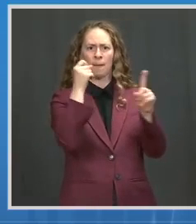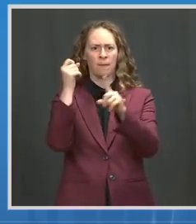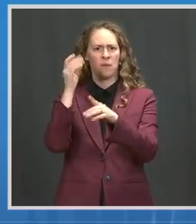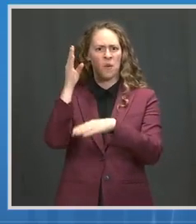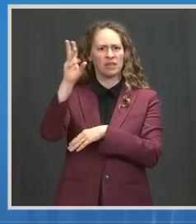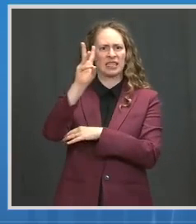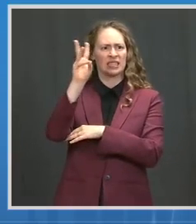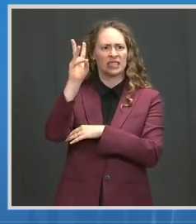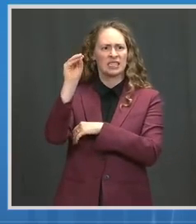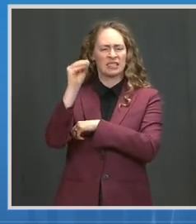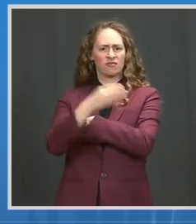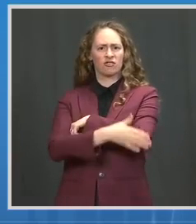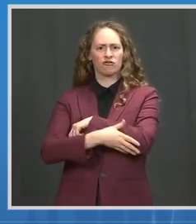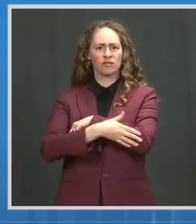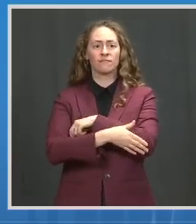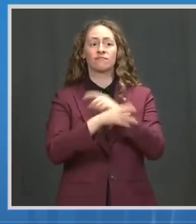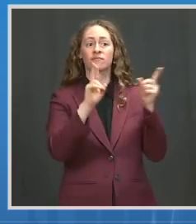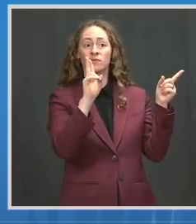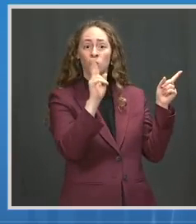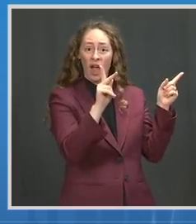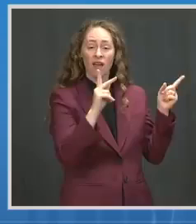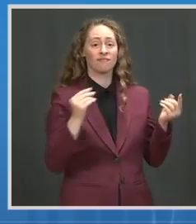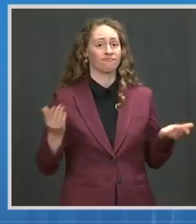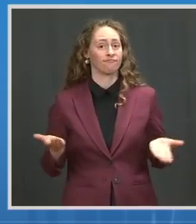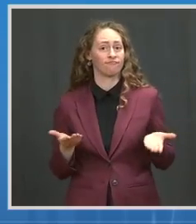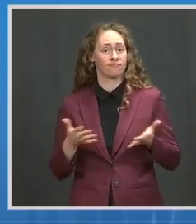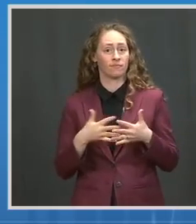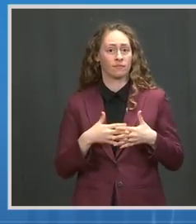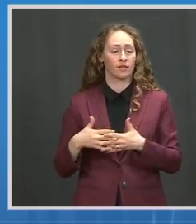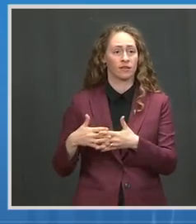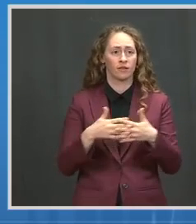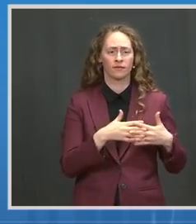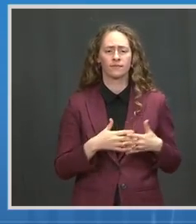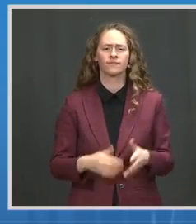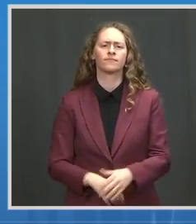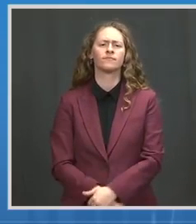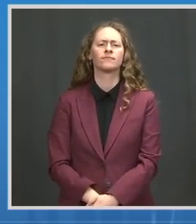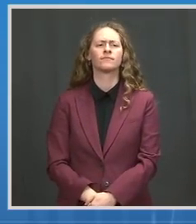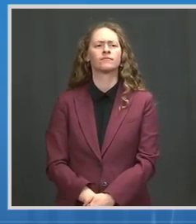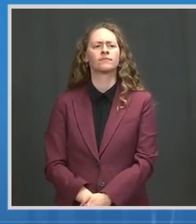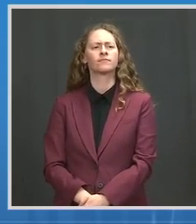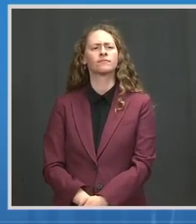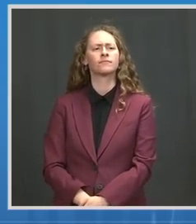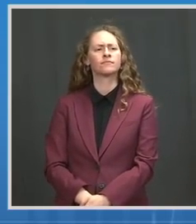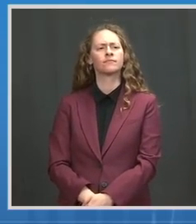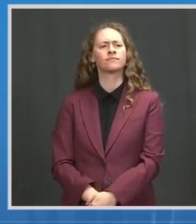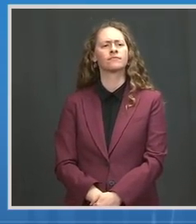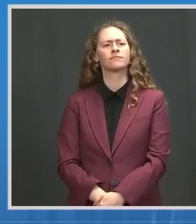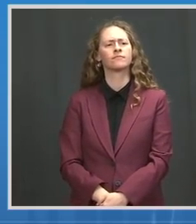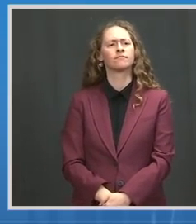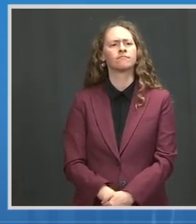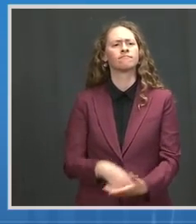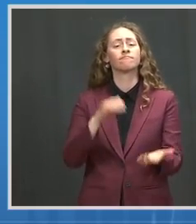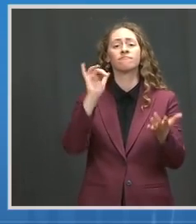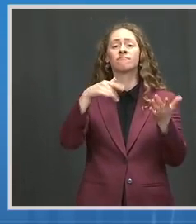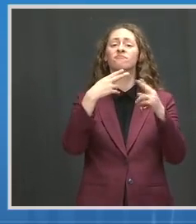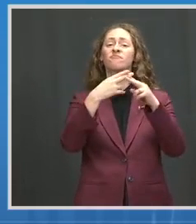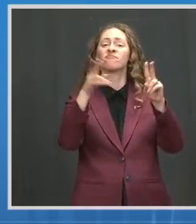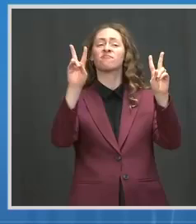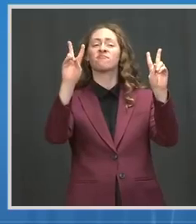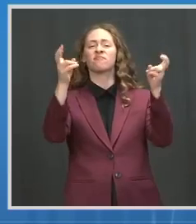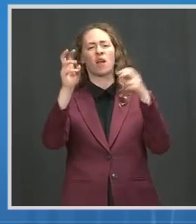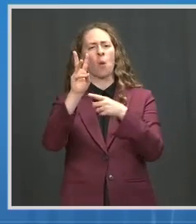its transmissibility appears to be greater than the wild type, namely the Alpha variant. It may be associated